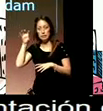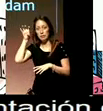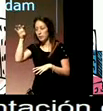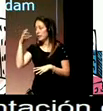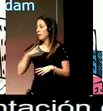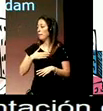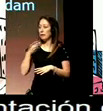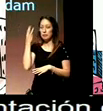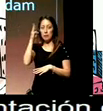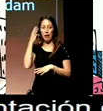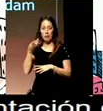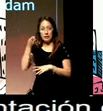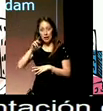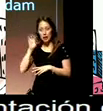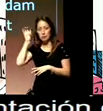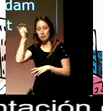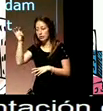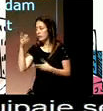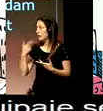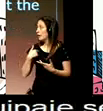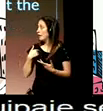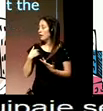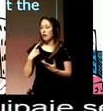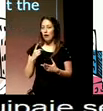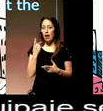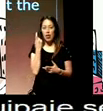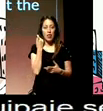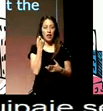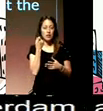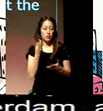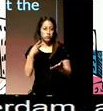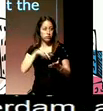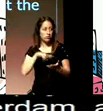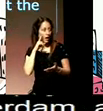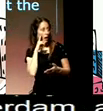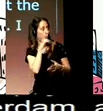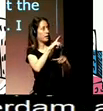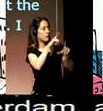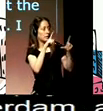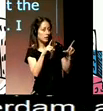the screen up there, and I'll have to improvise. I hope you'll excuse me all.